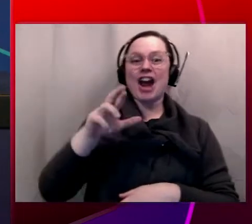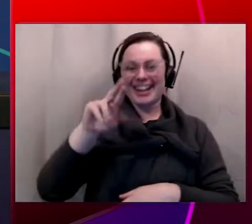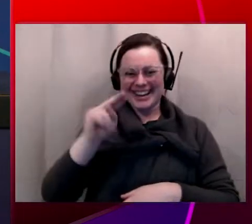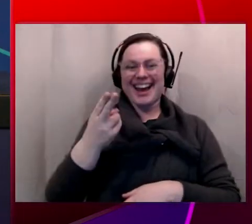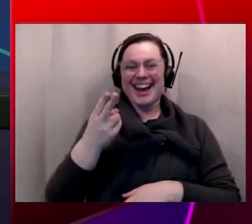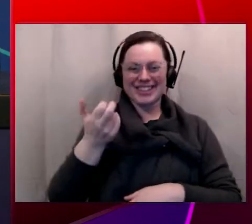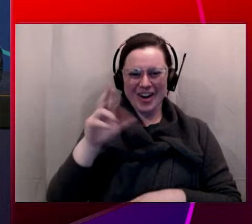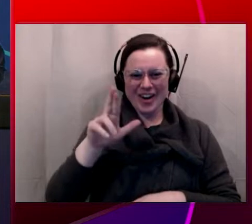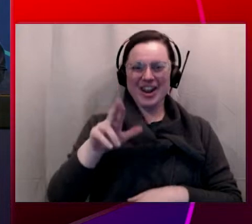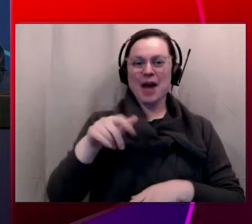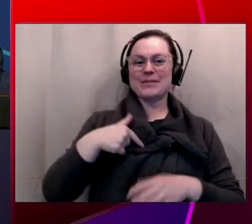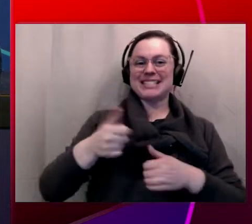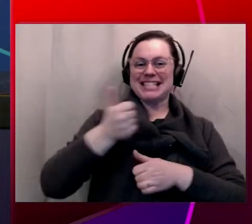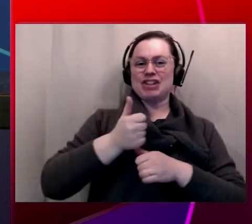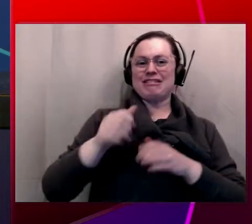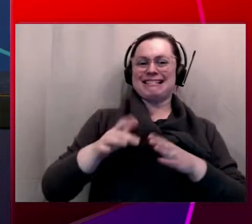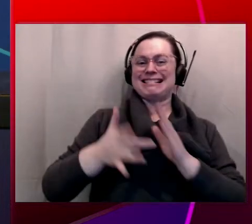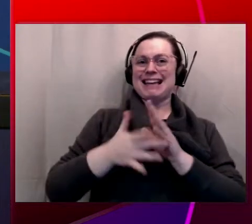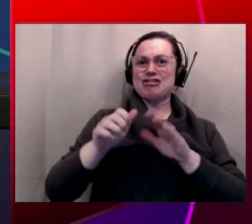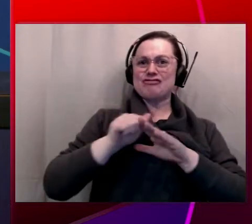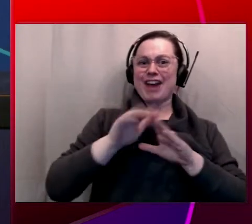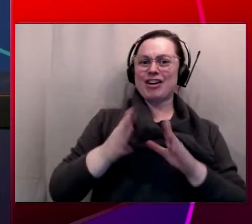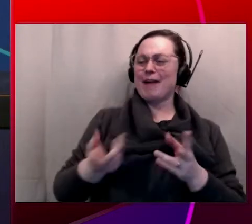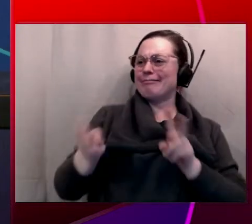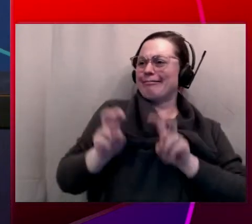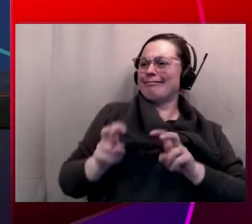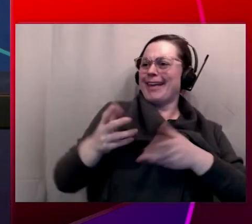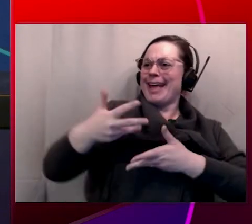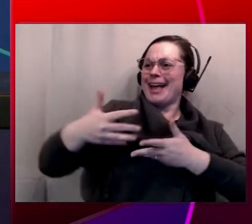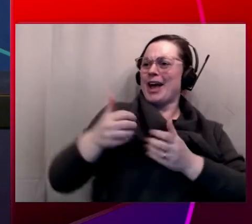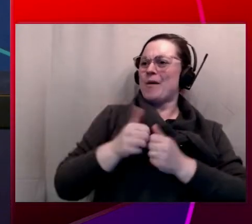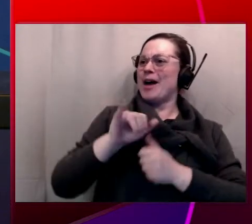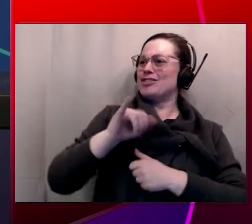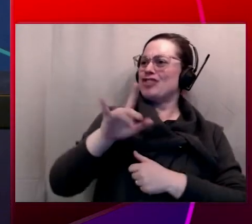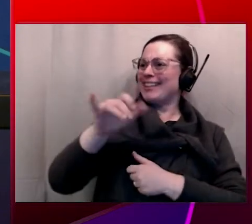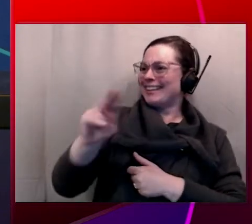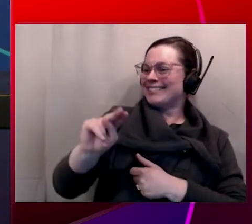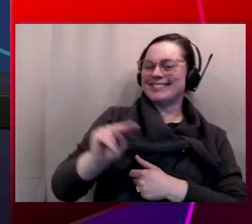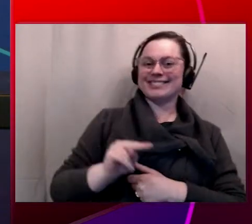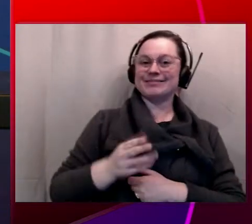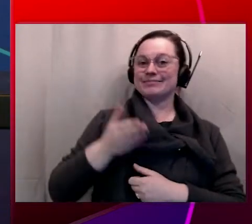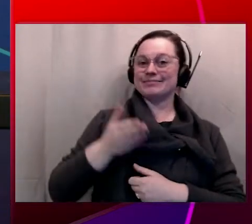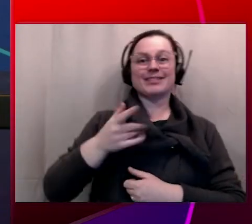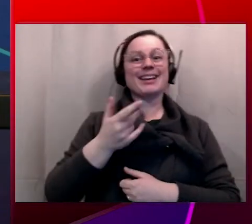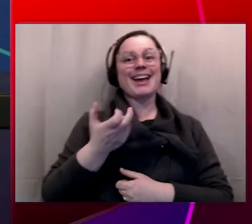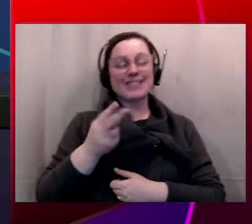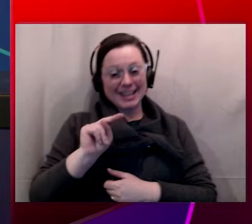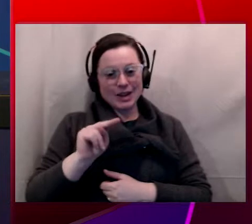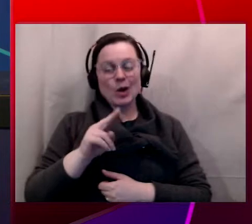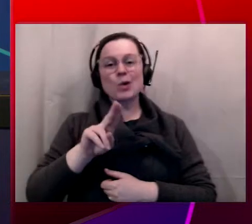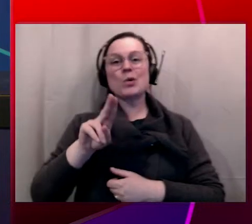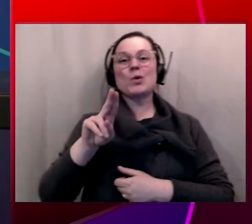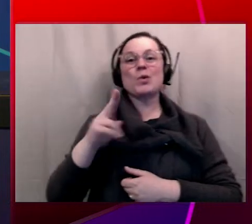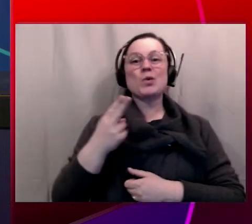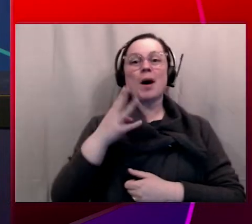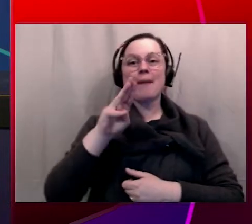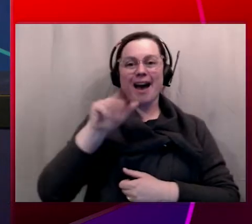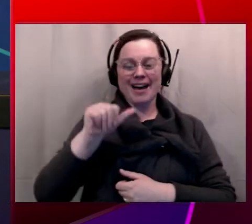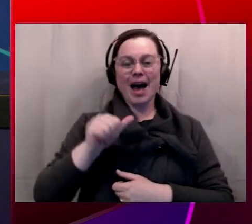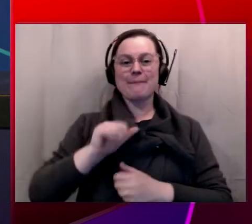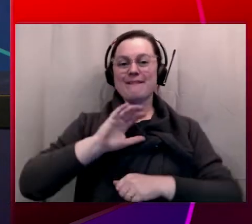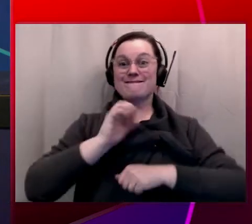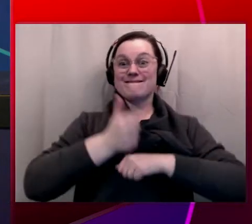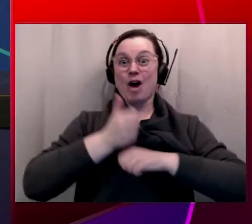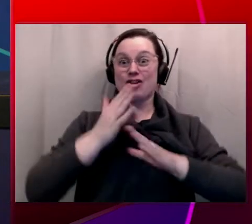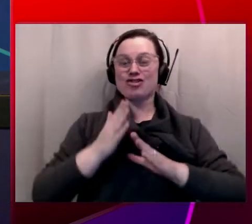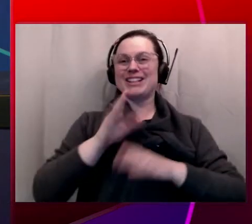Certification. Just kind of hanging out with my buddy Jillian here. Yeah. And Hi, I'm Gavin Uhma, co-founder and CTO at Cape Privacy. Hey,